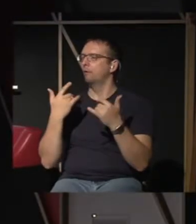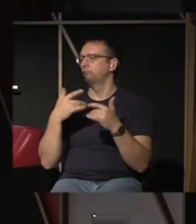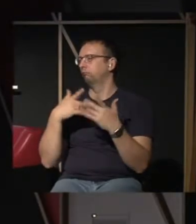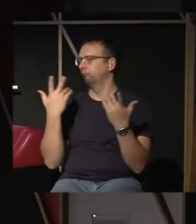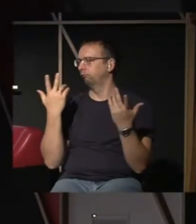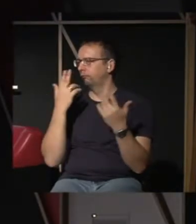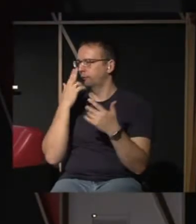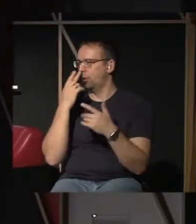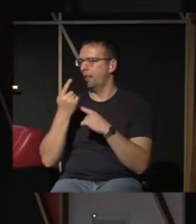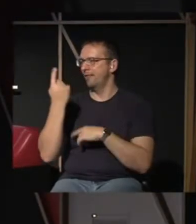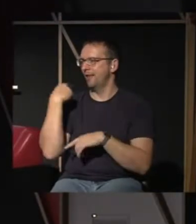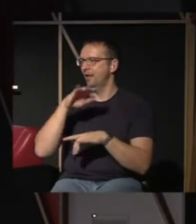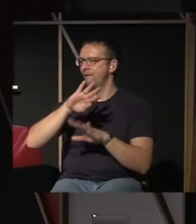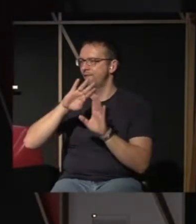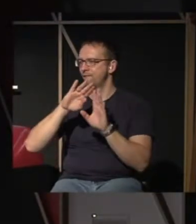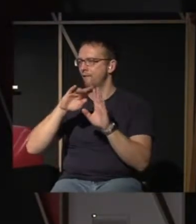Hello, everybody.